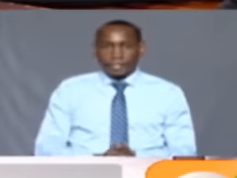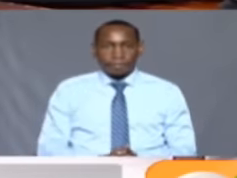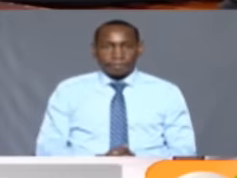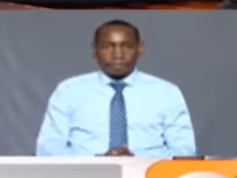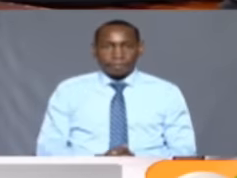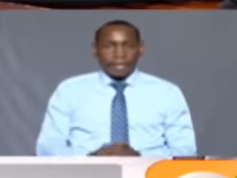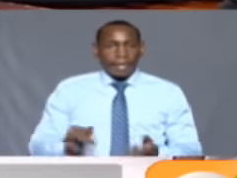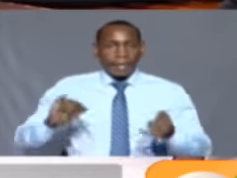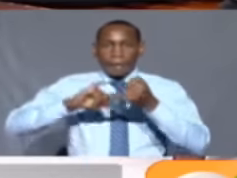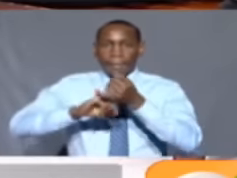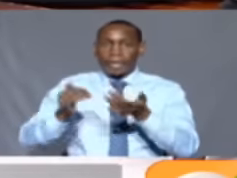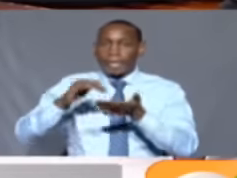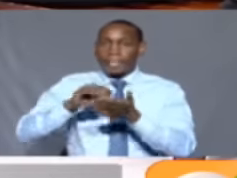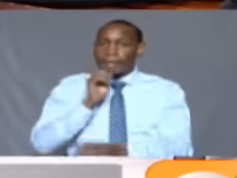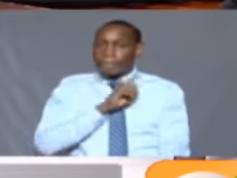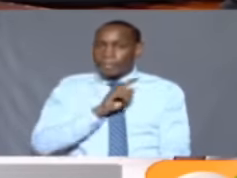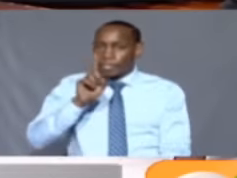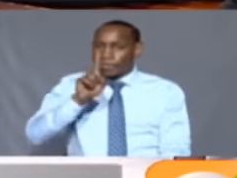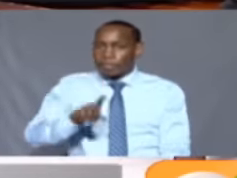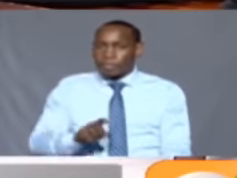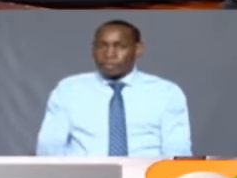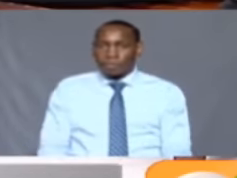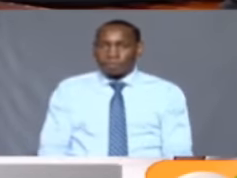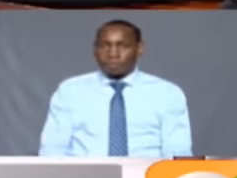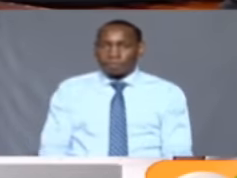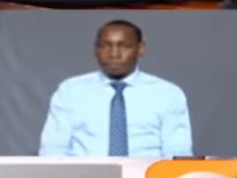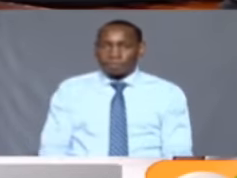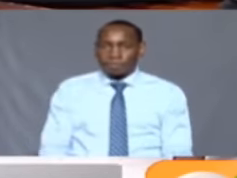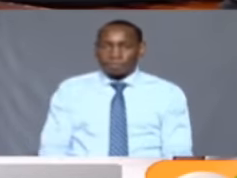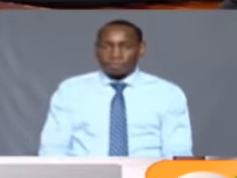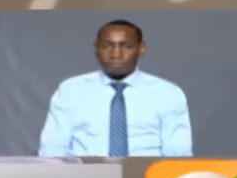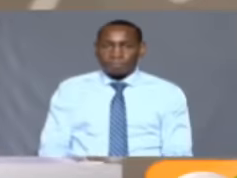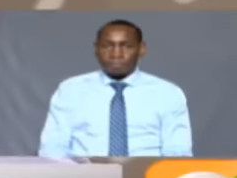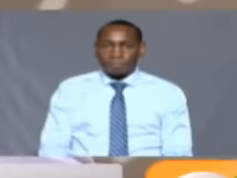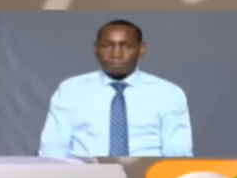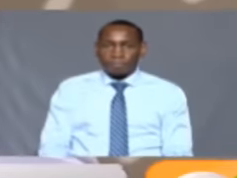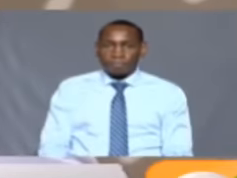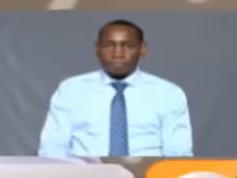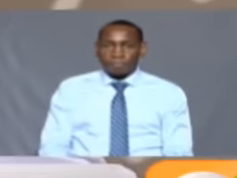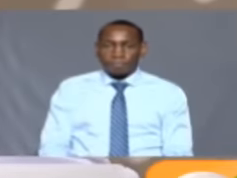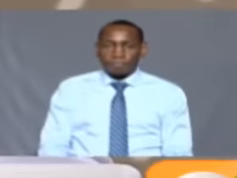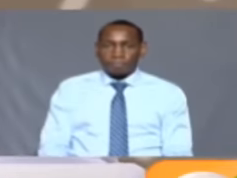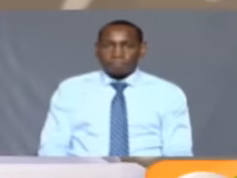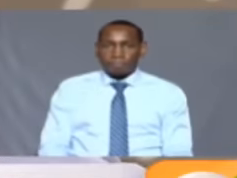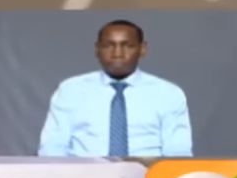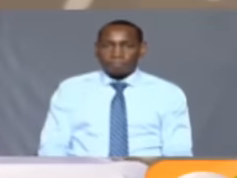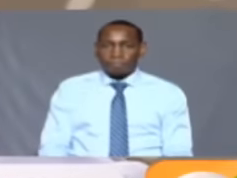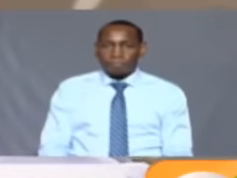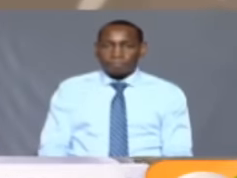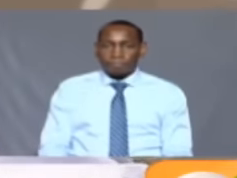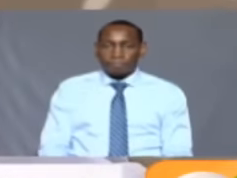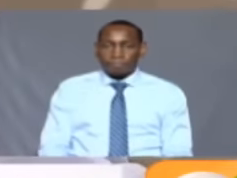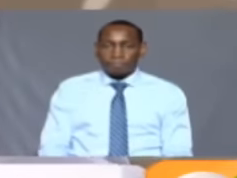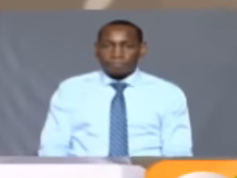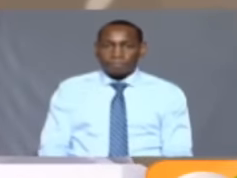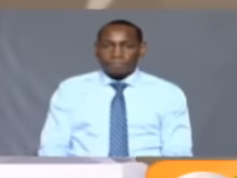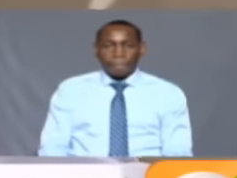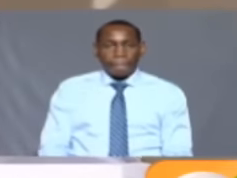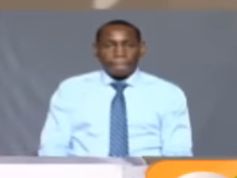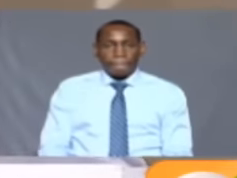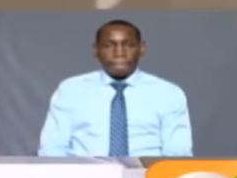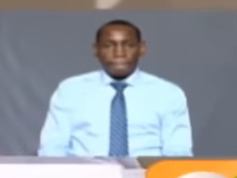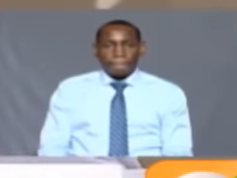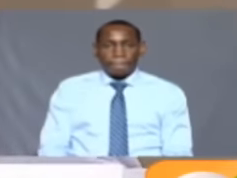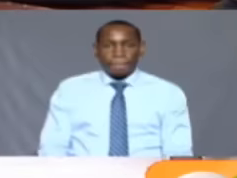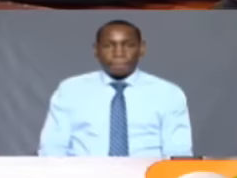Did he remarry? We're not thinking of that. Because my mom doesn't want to remarry. Okay.